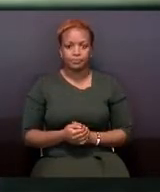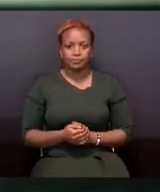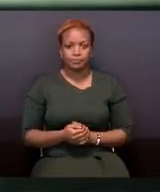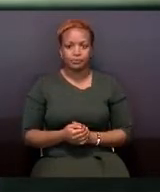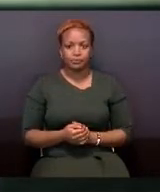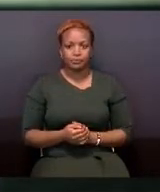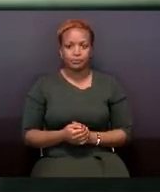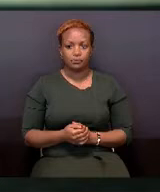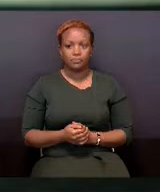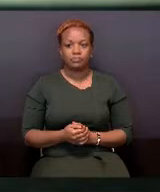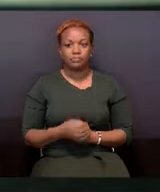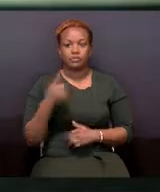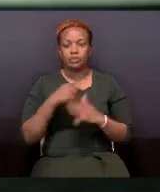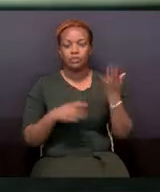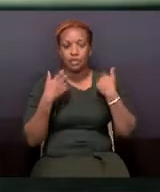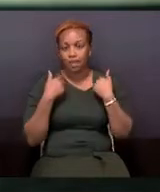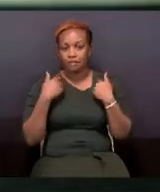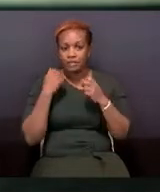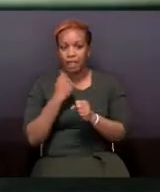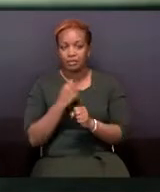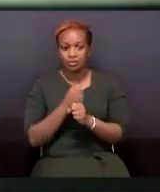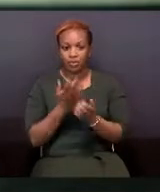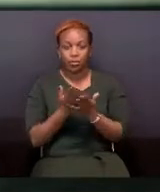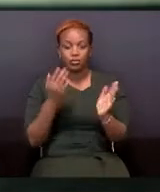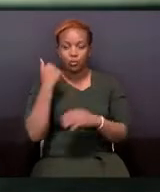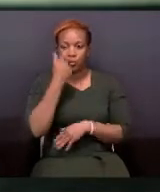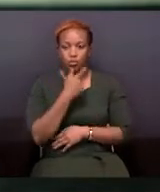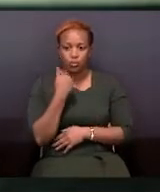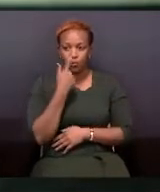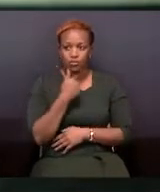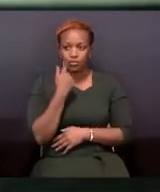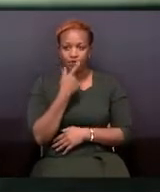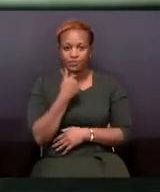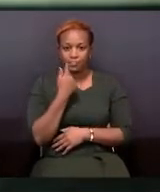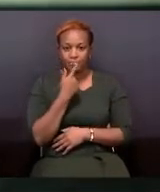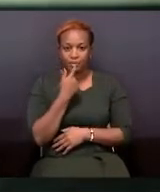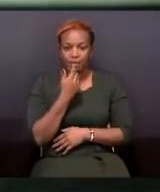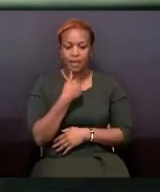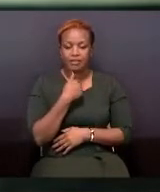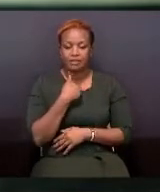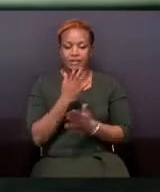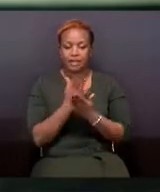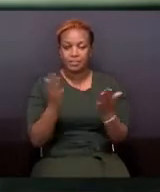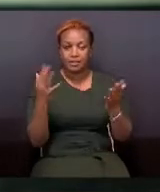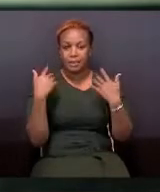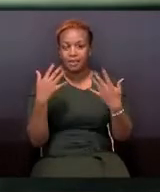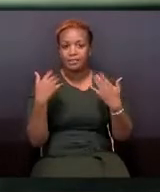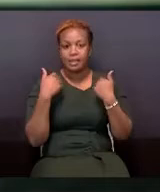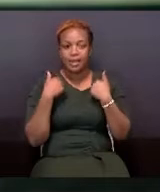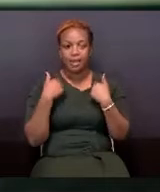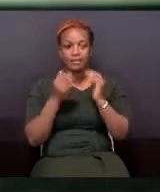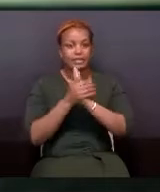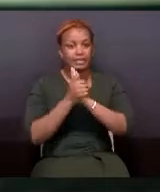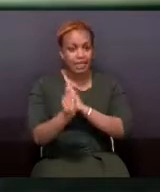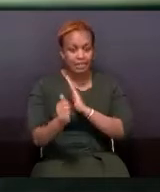order is being influenced by those who have something in their hands. They have the tools, they have